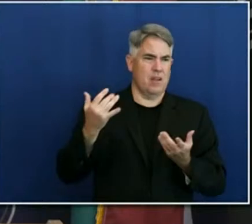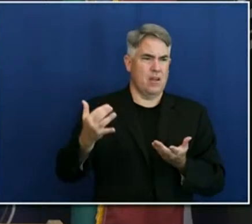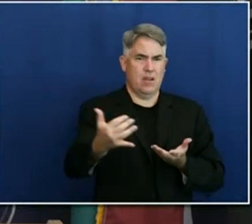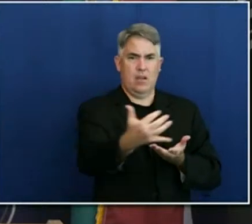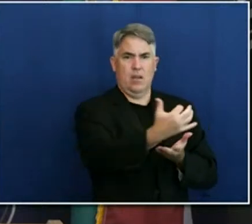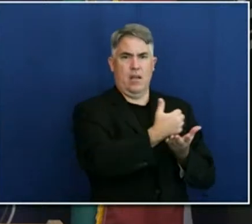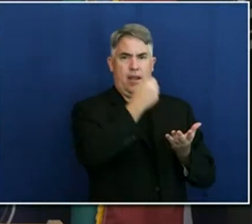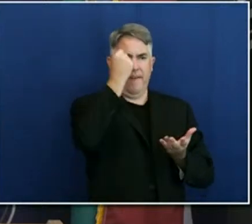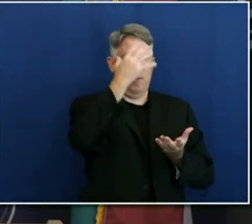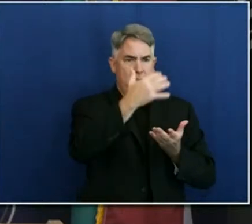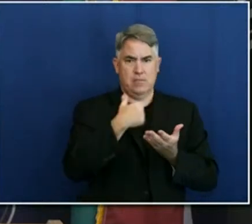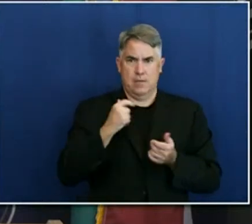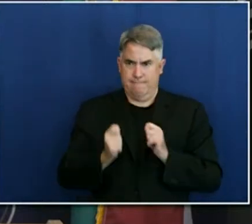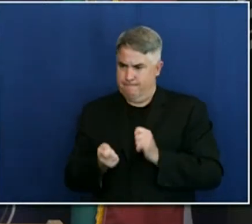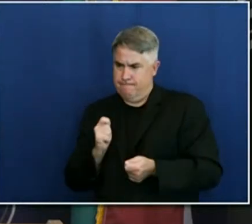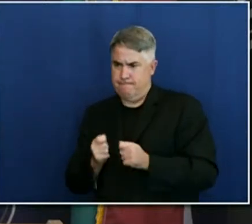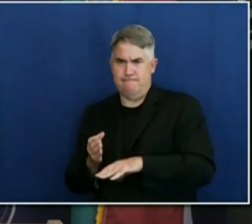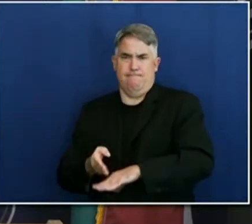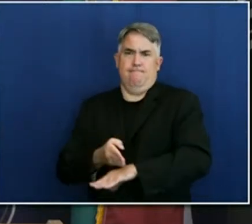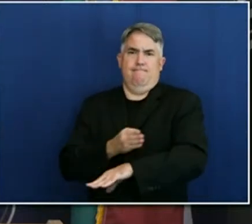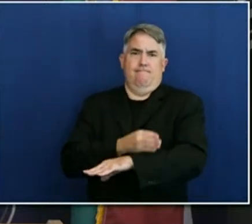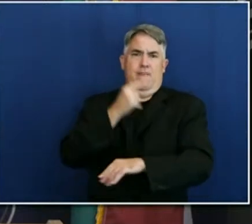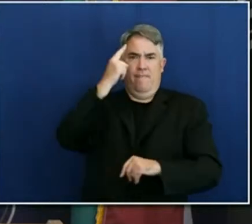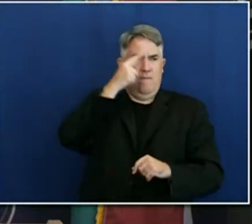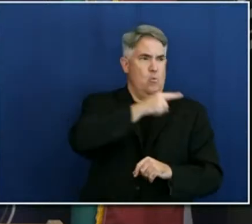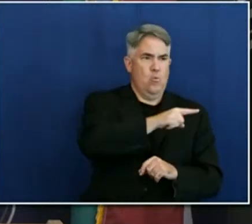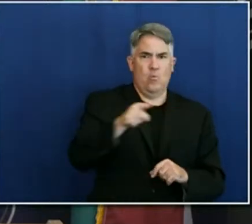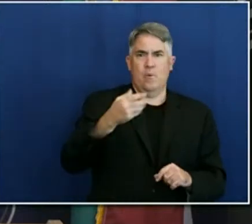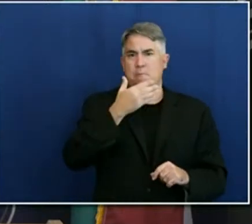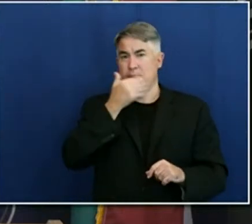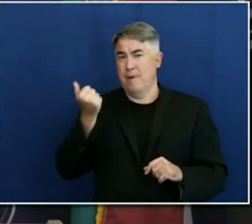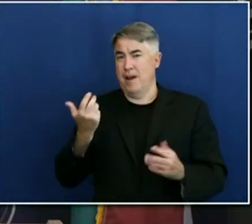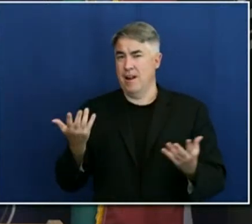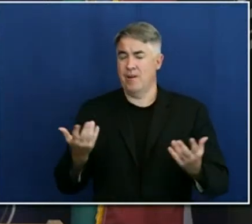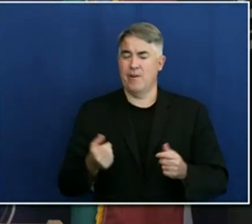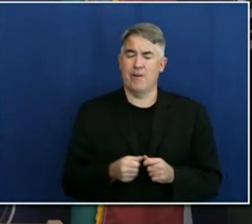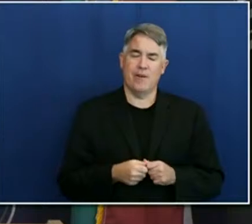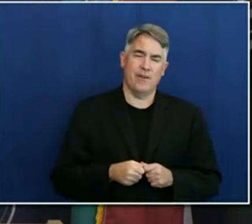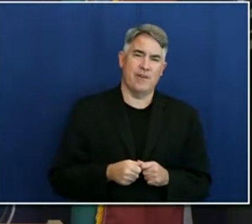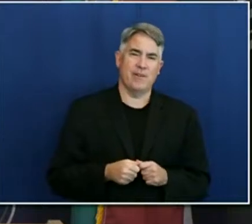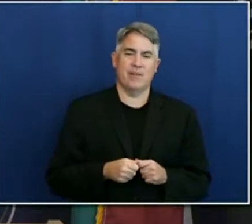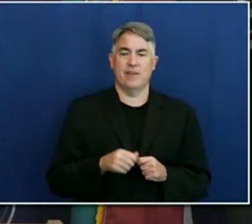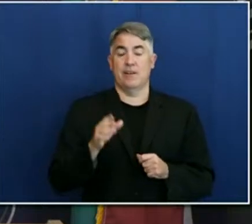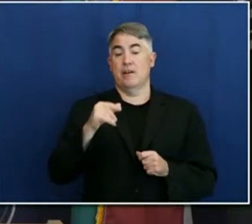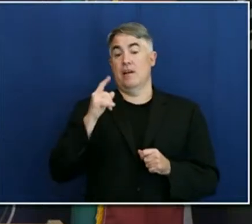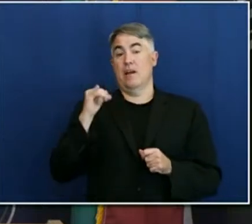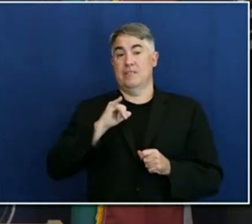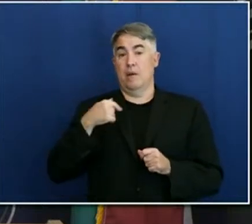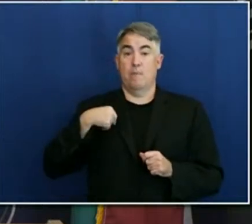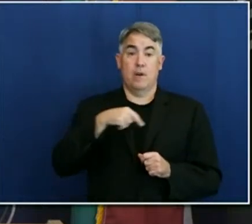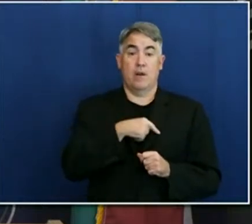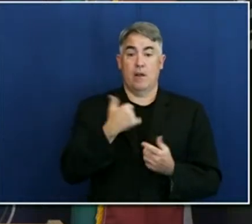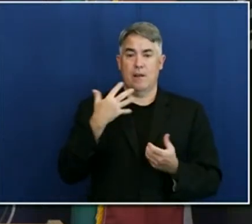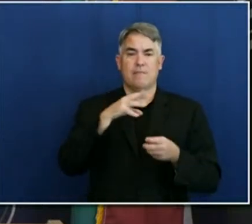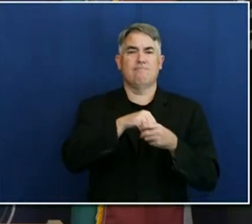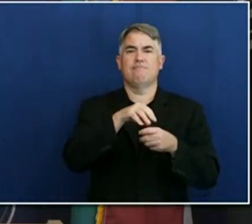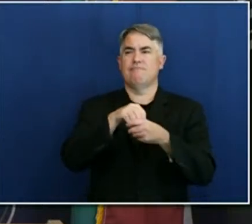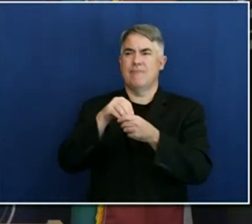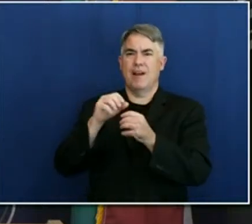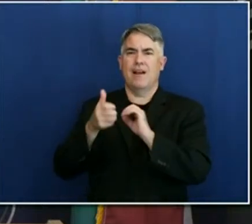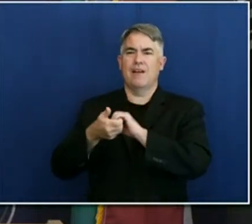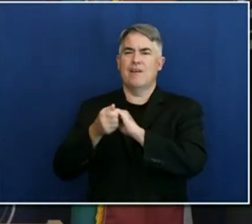outreach efforts. In addition to that, we're ramping up all of our engagement with various sectors. We've had a considerable amount of energy and